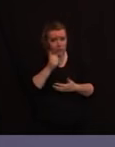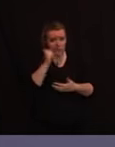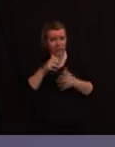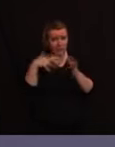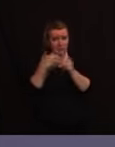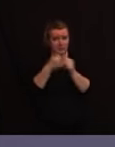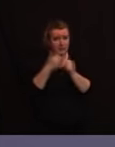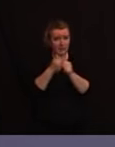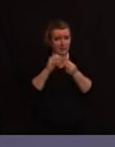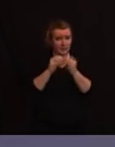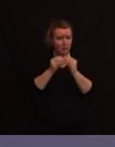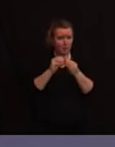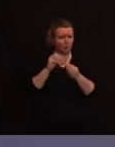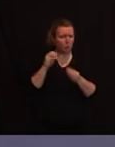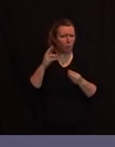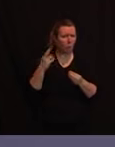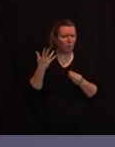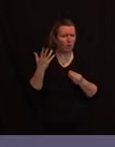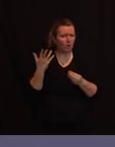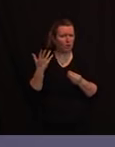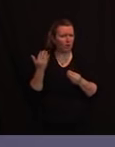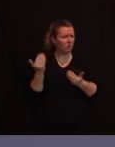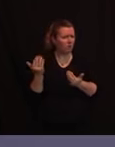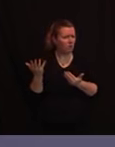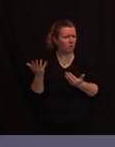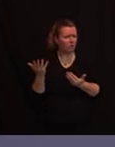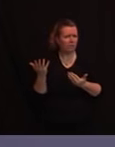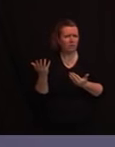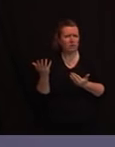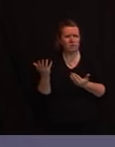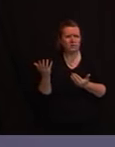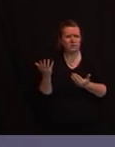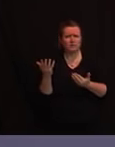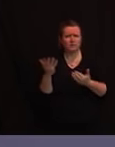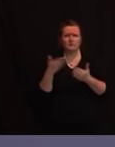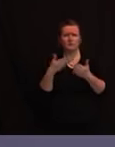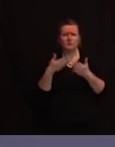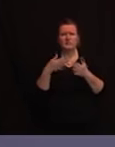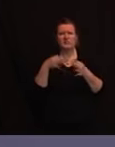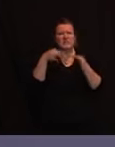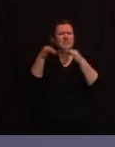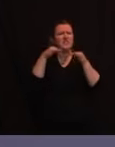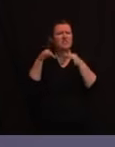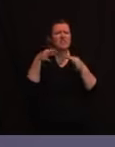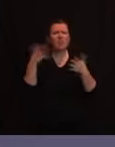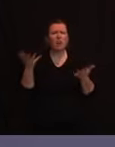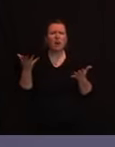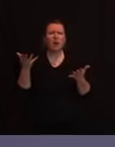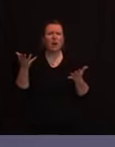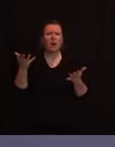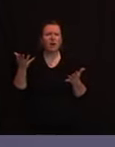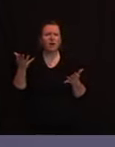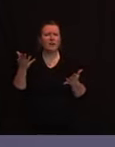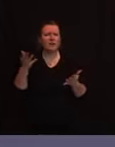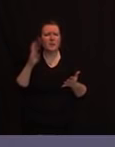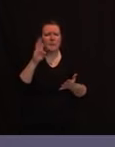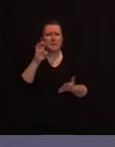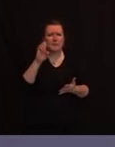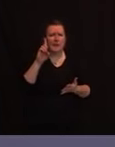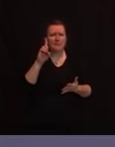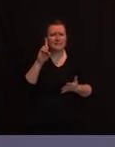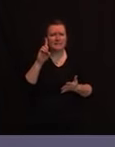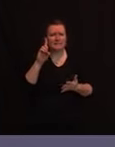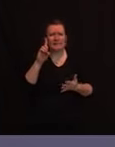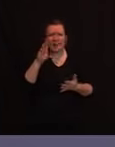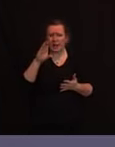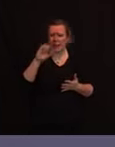And there's some definitions that we're asking for. What exactly does something like bed capacity expansion potential mean? But the